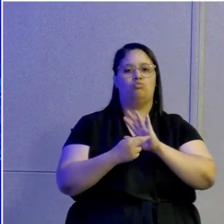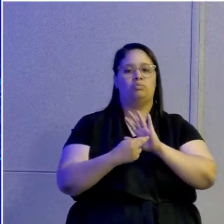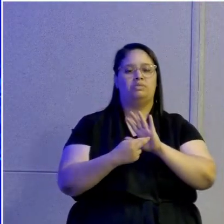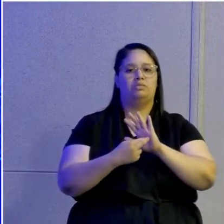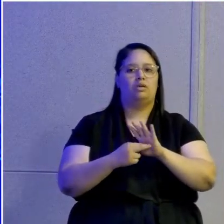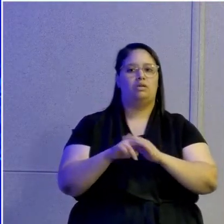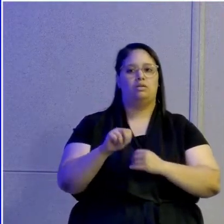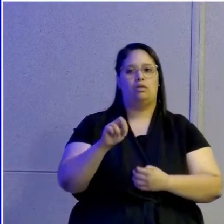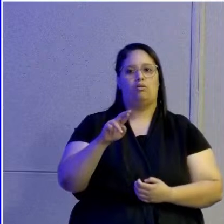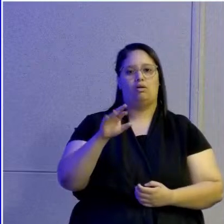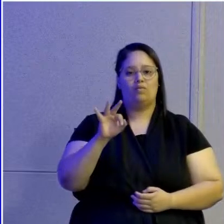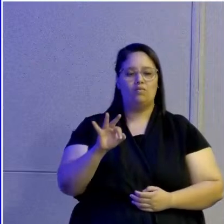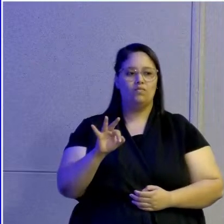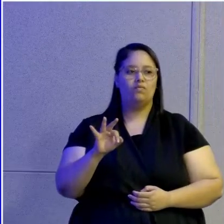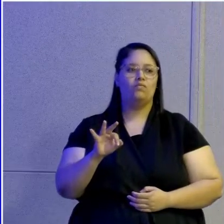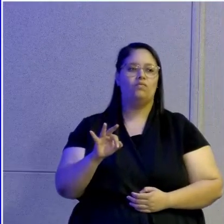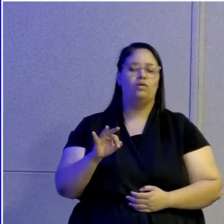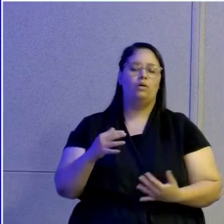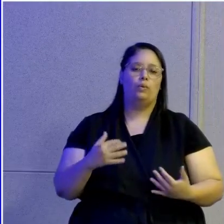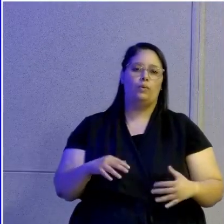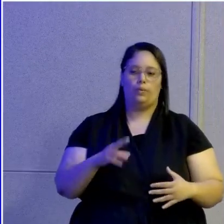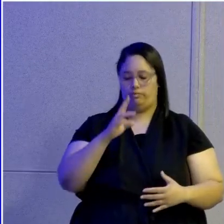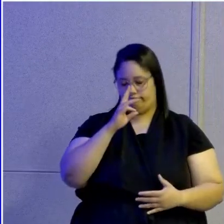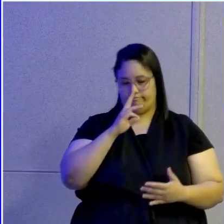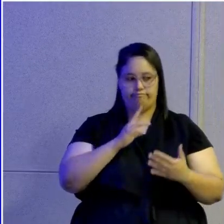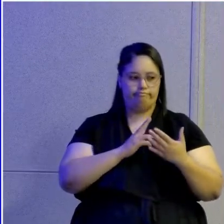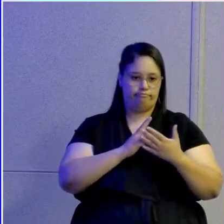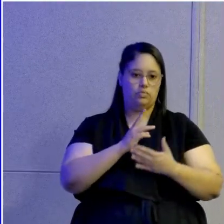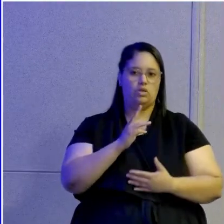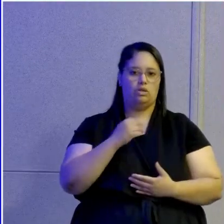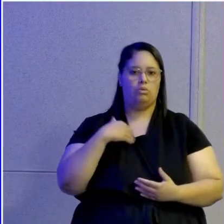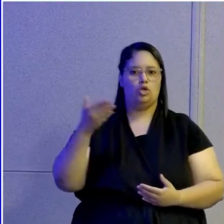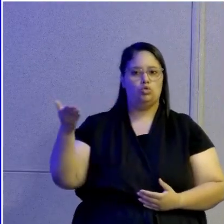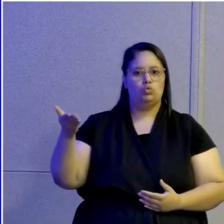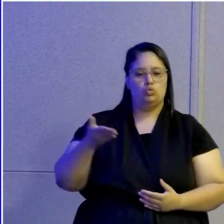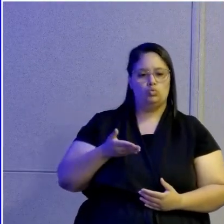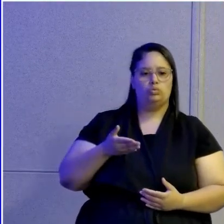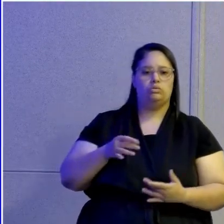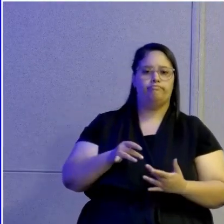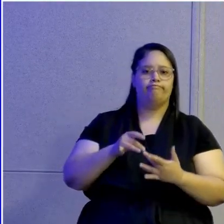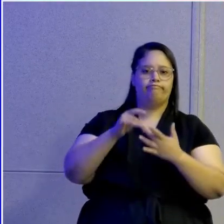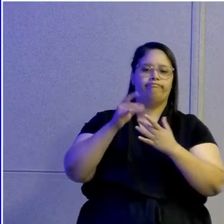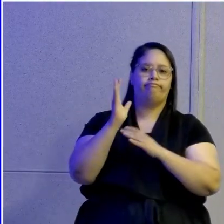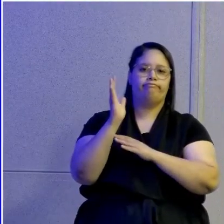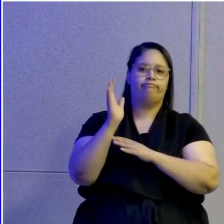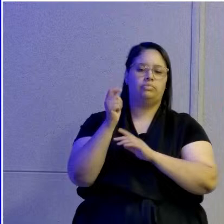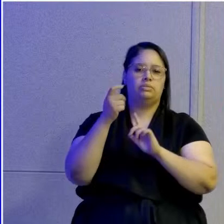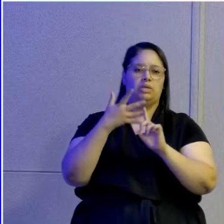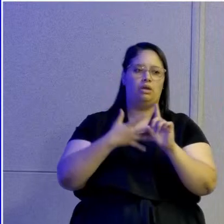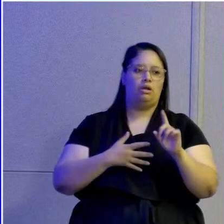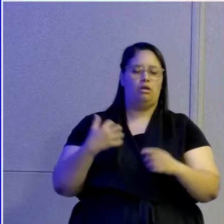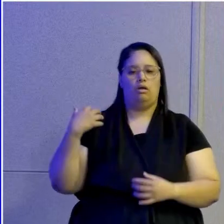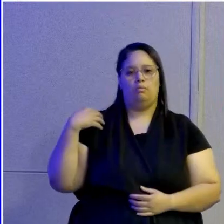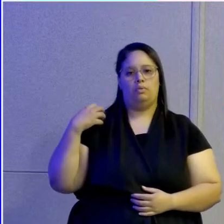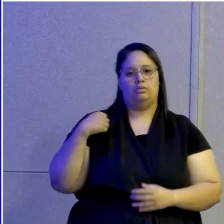NRF. It gives me great honor to introduce the keynote speaker, the Deputy Minister,